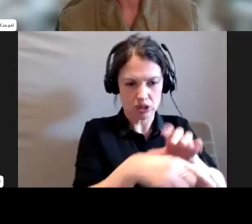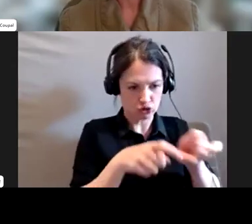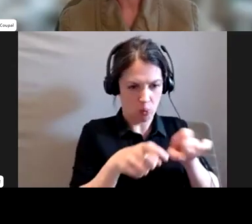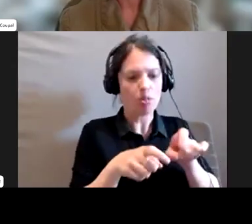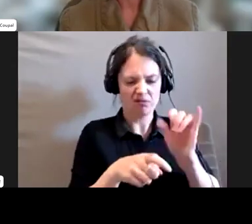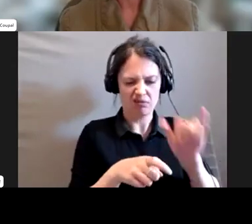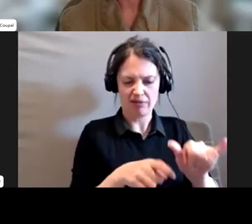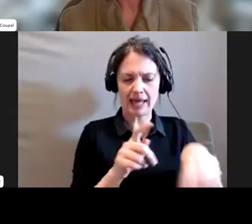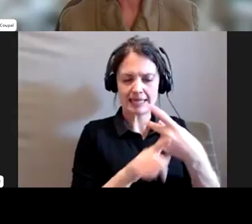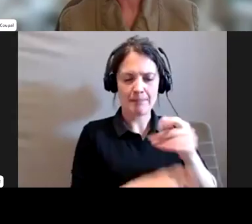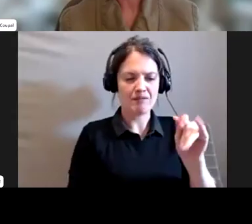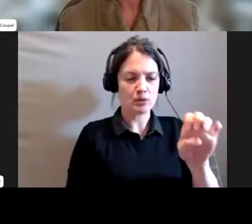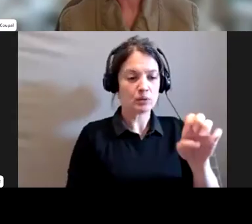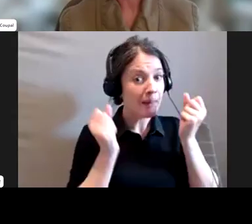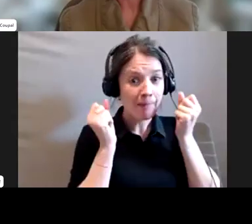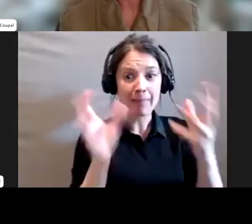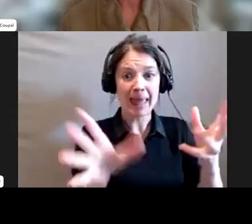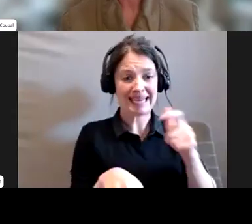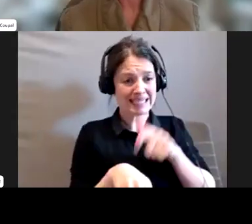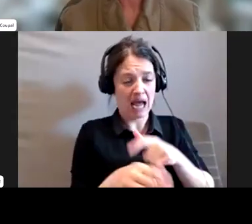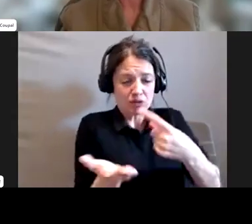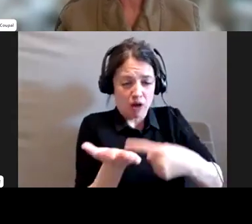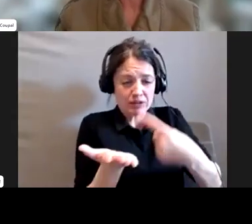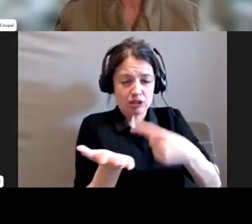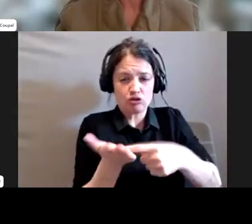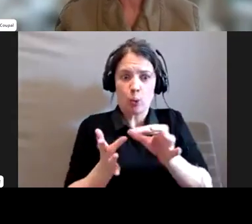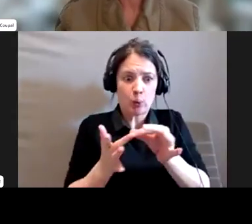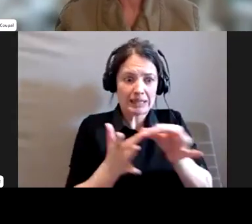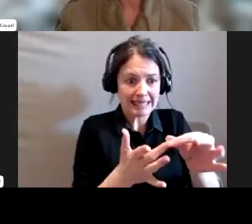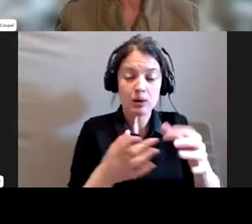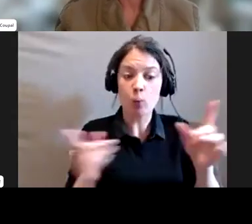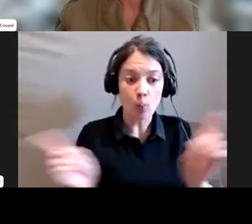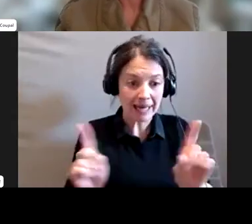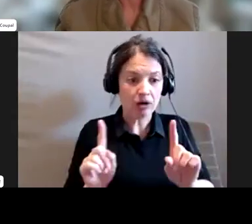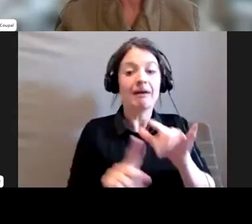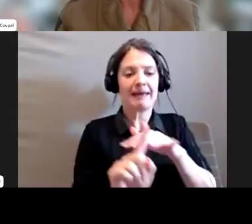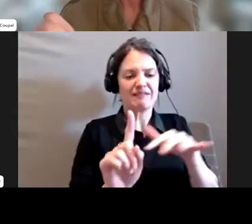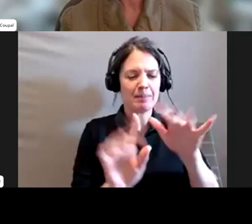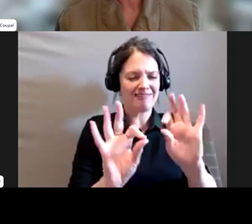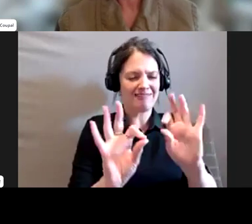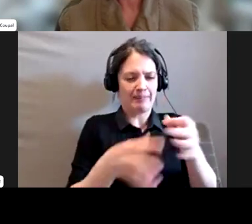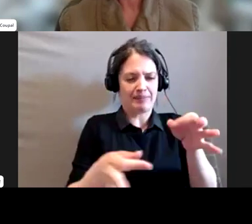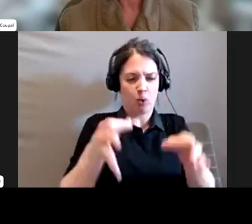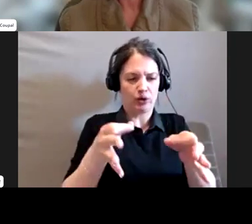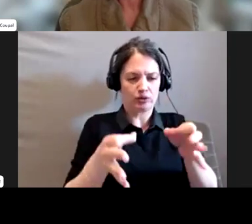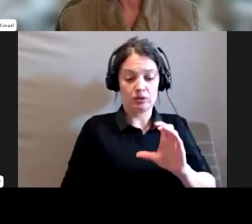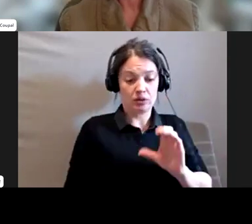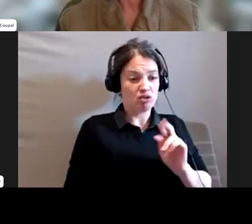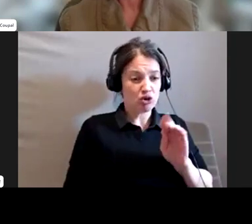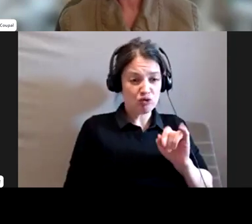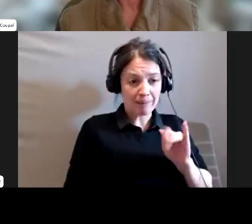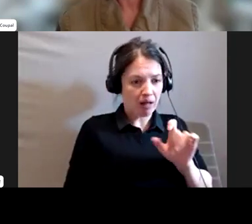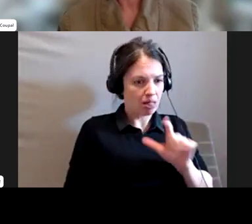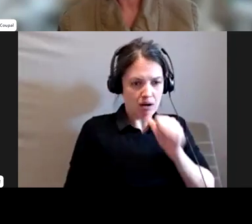again, in many cases, that is where these conversations take place, is in family court, where there's no criminal remedy, but